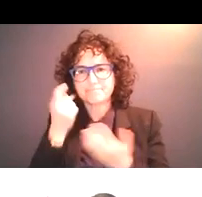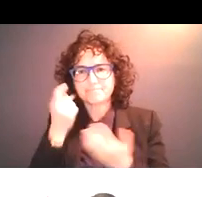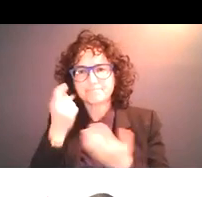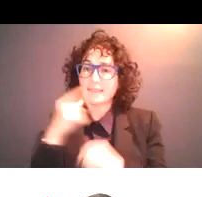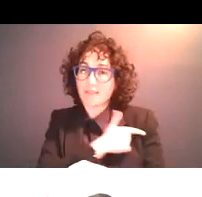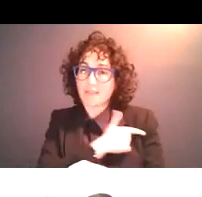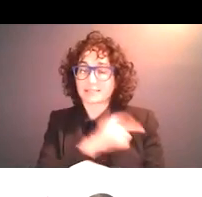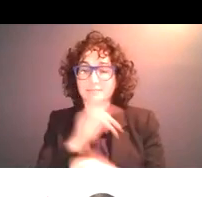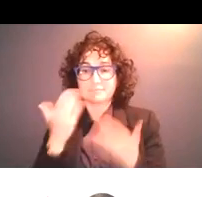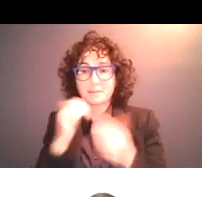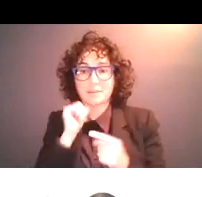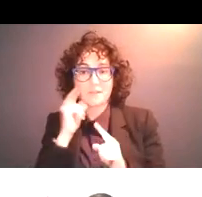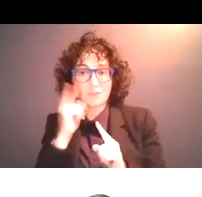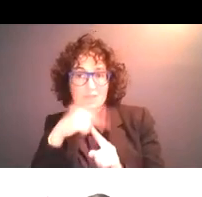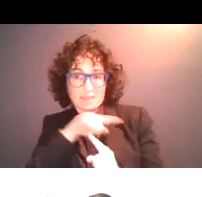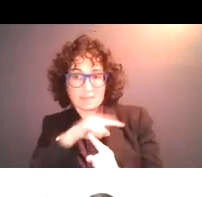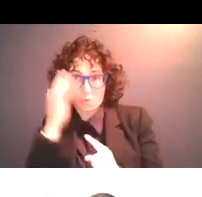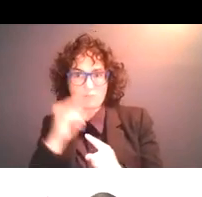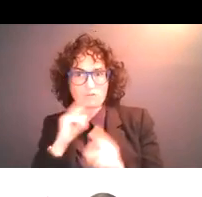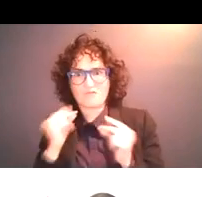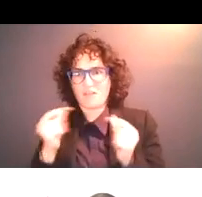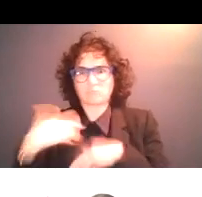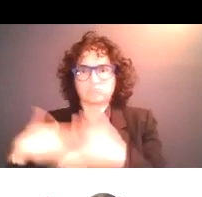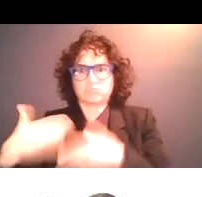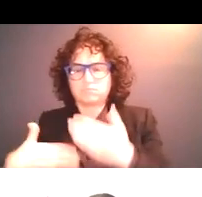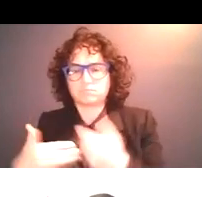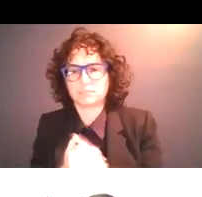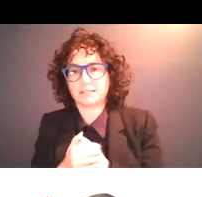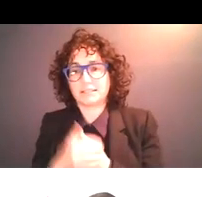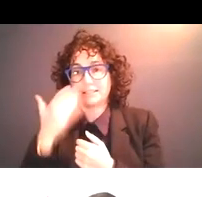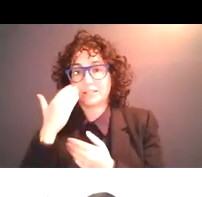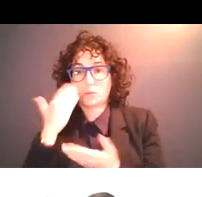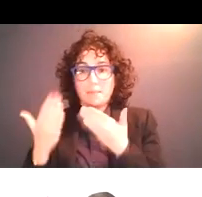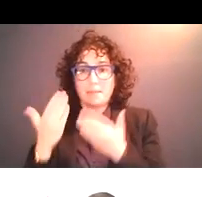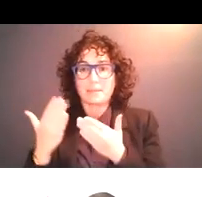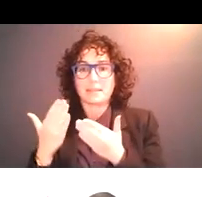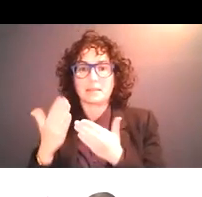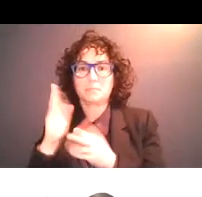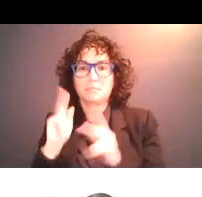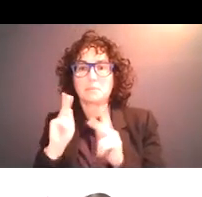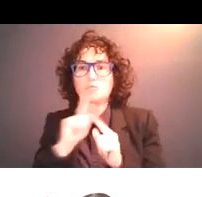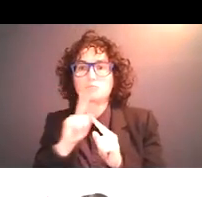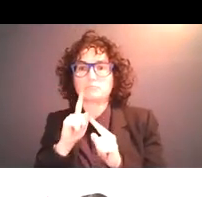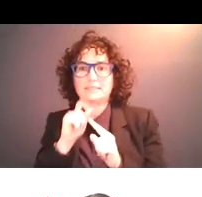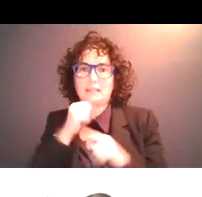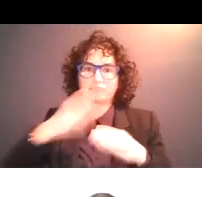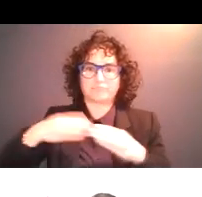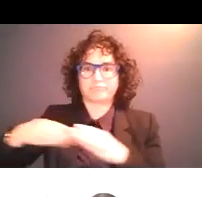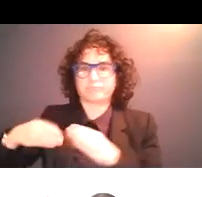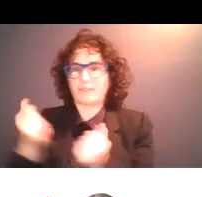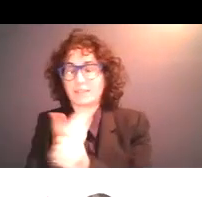not be for them because it was too fast. Maybe some corners were cut. Maybe they jumped some